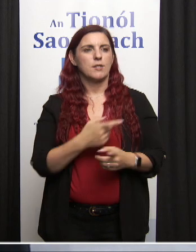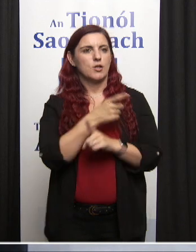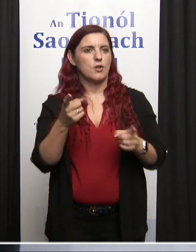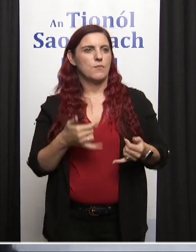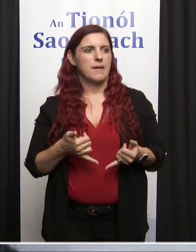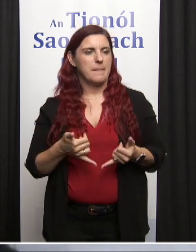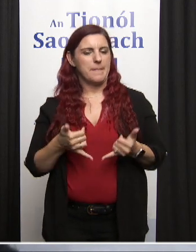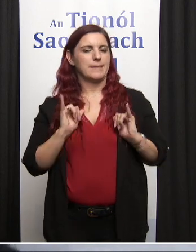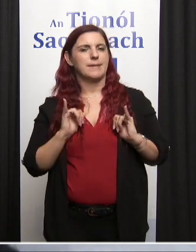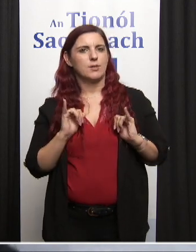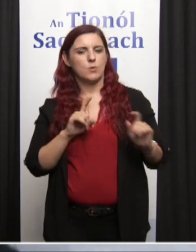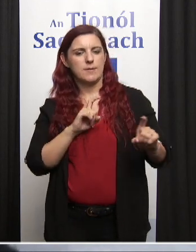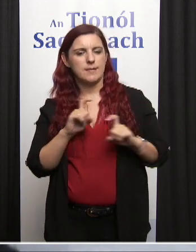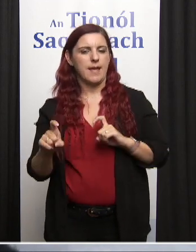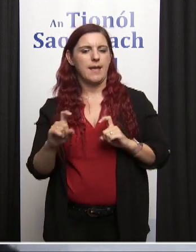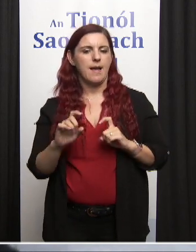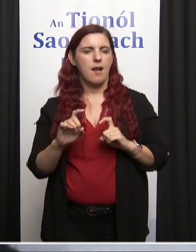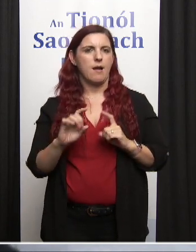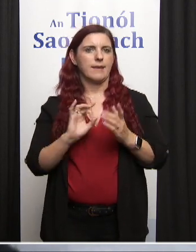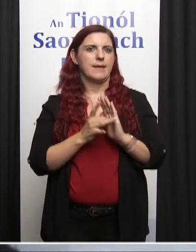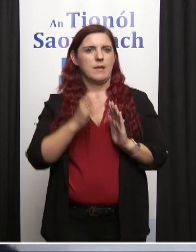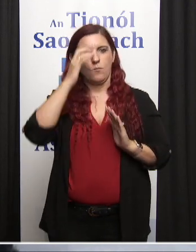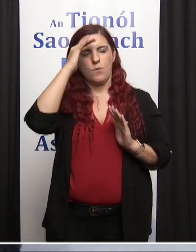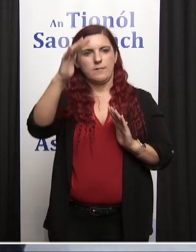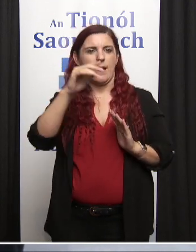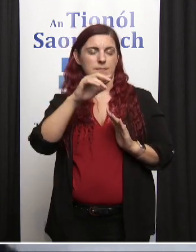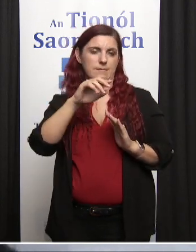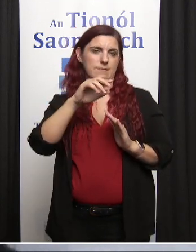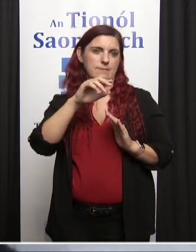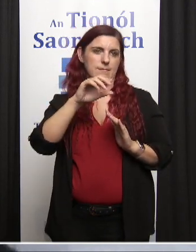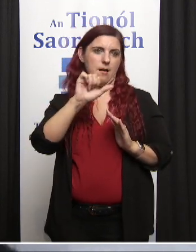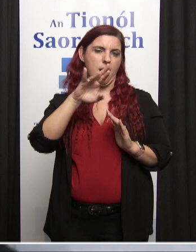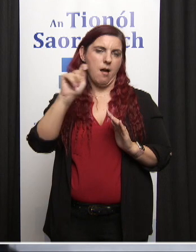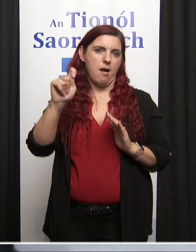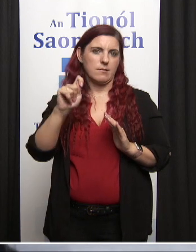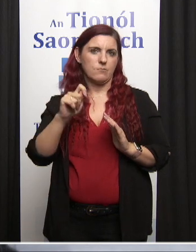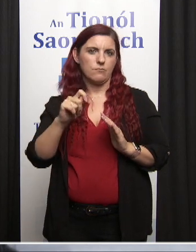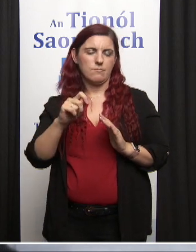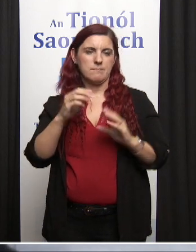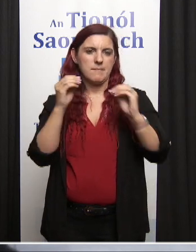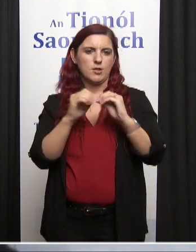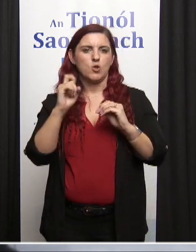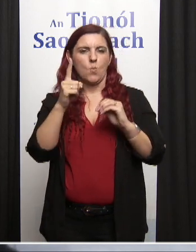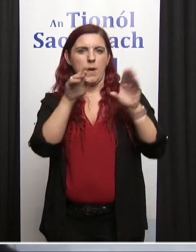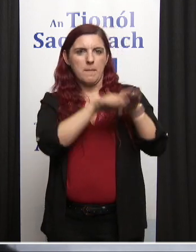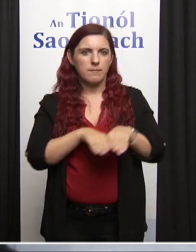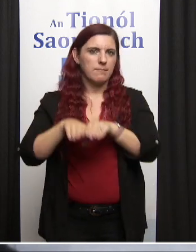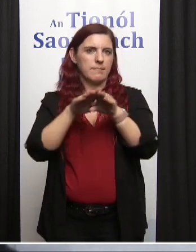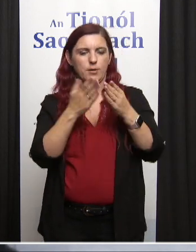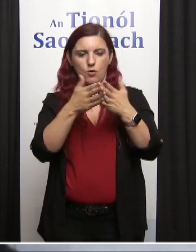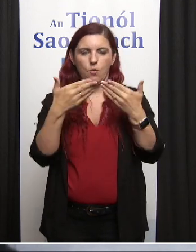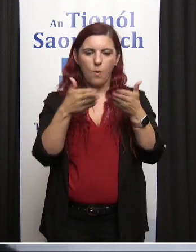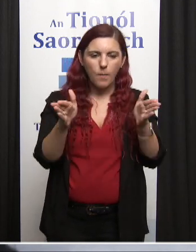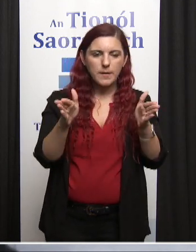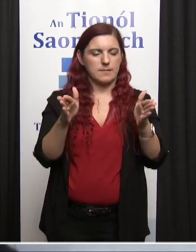stay on our key principles, and Art referenced one of them there in terms of equality of voice. But your openness,